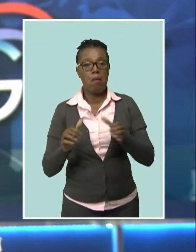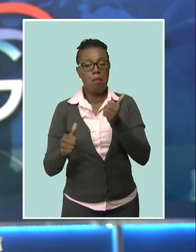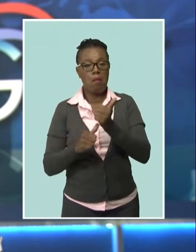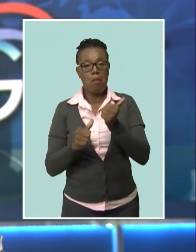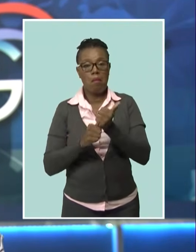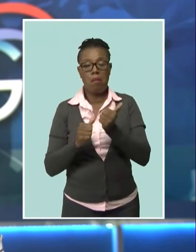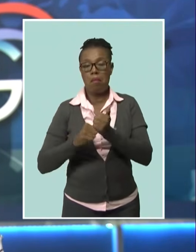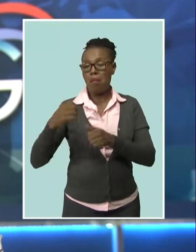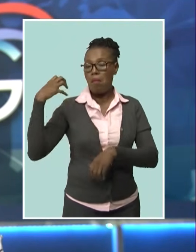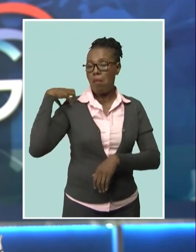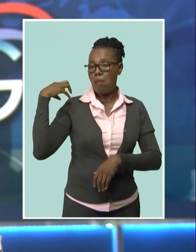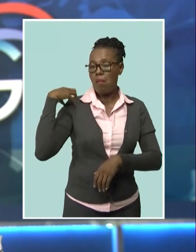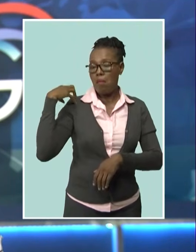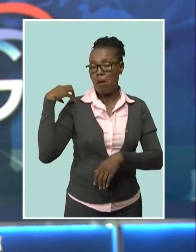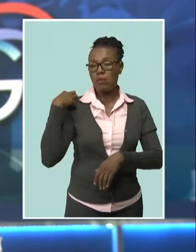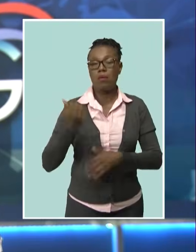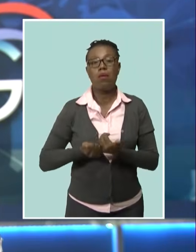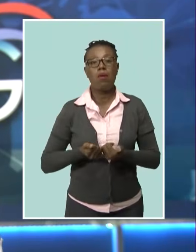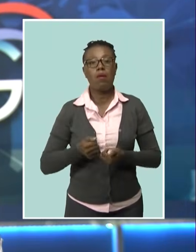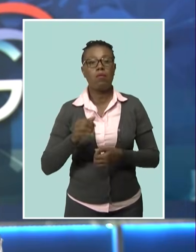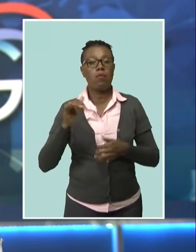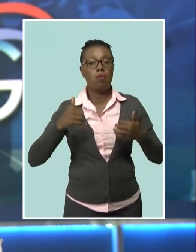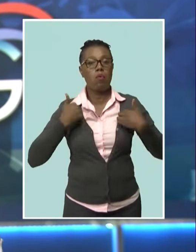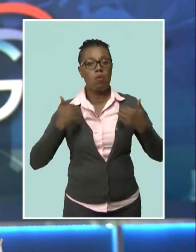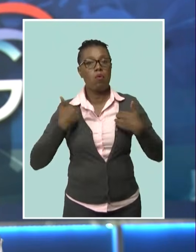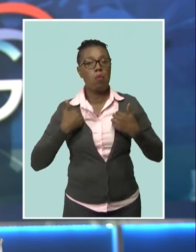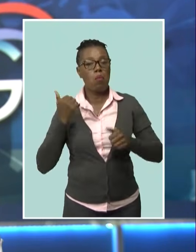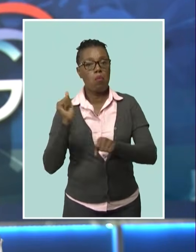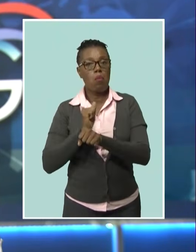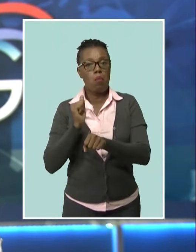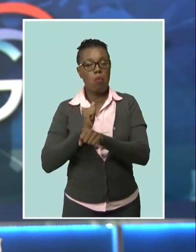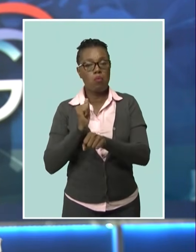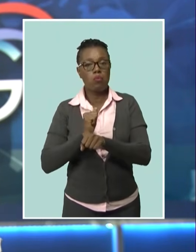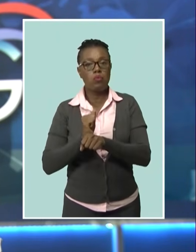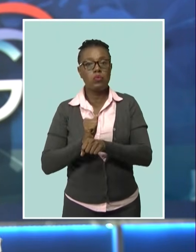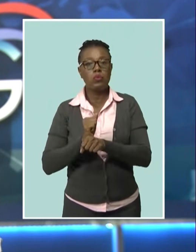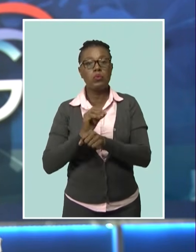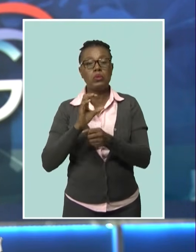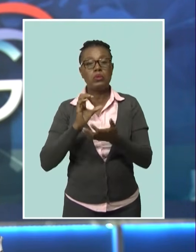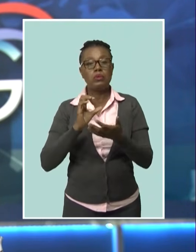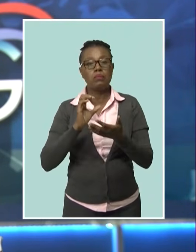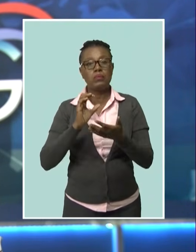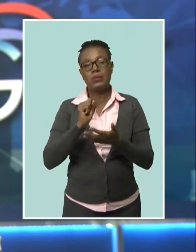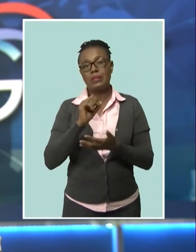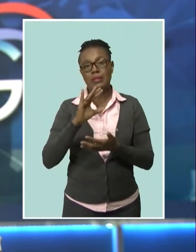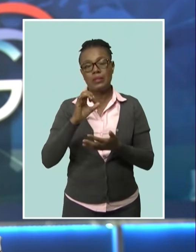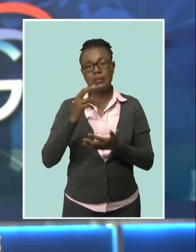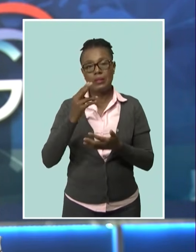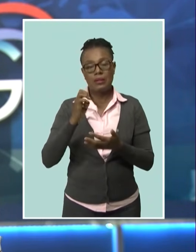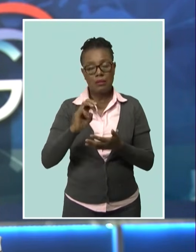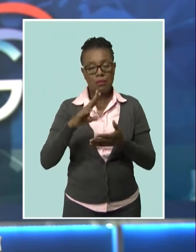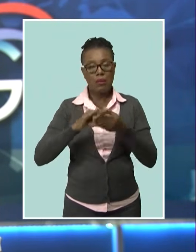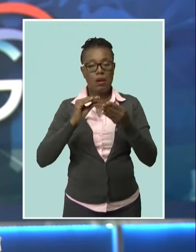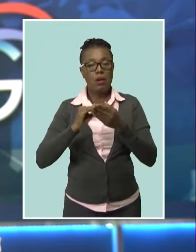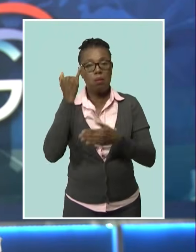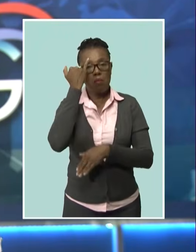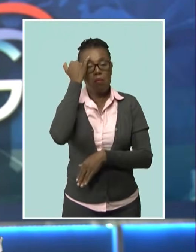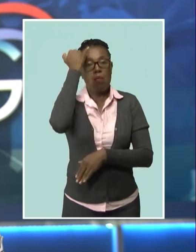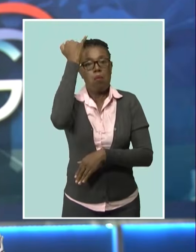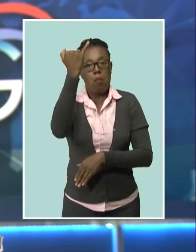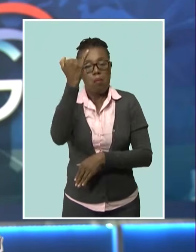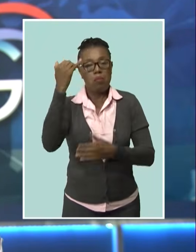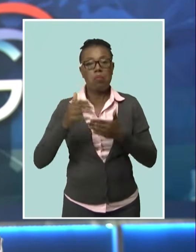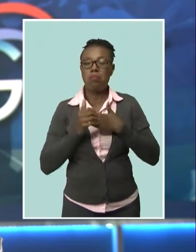Ryan Mosley, praised the event for showcasing a diverse array of initiatives developed and led by young people of